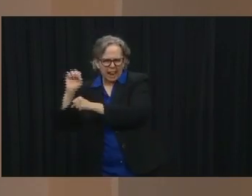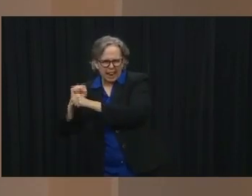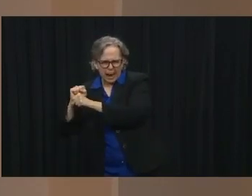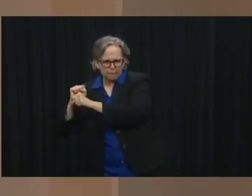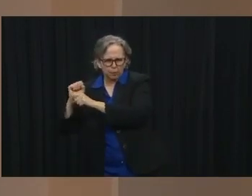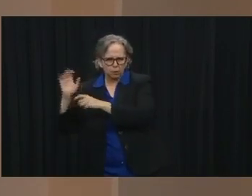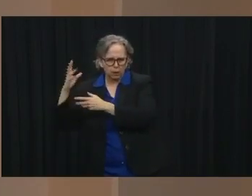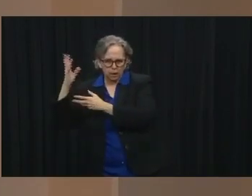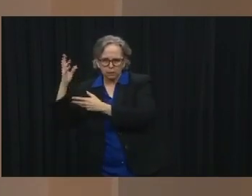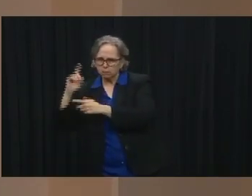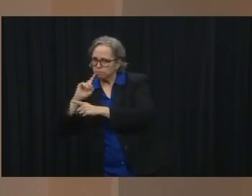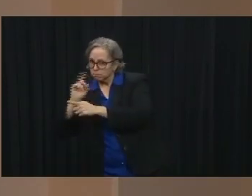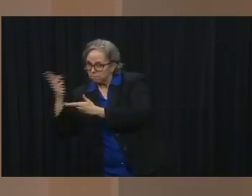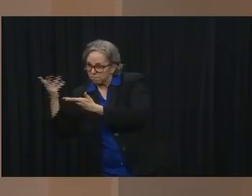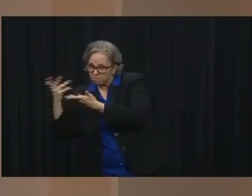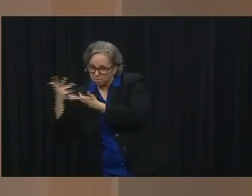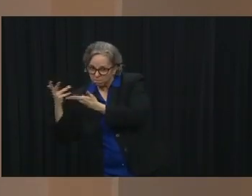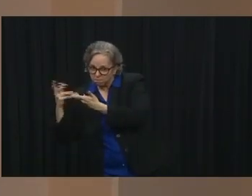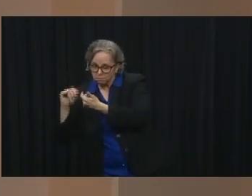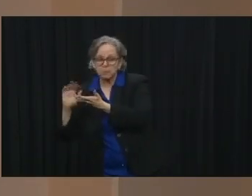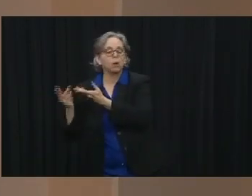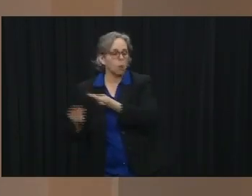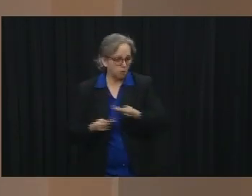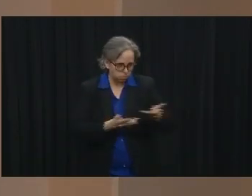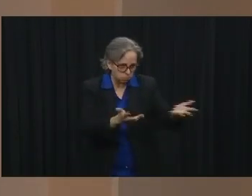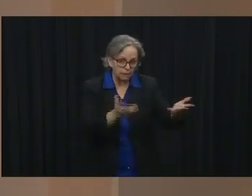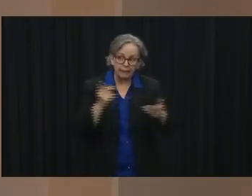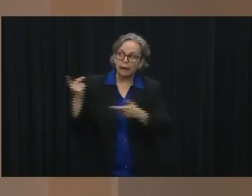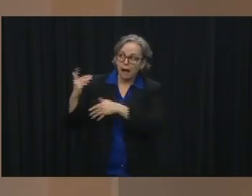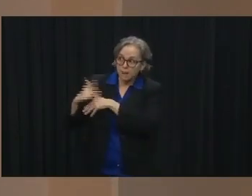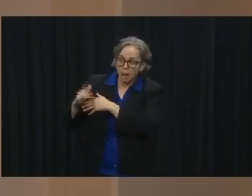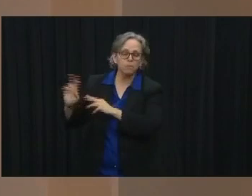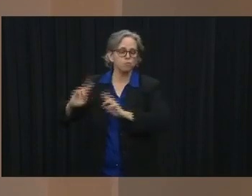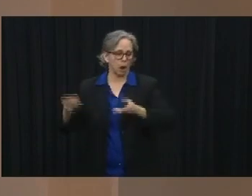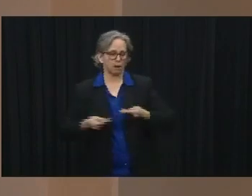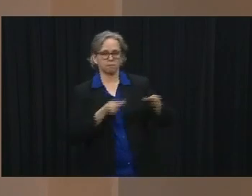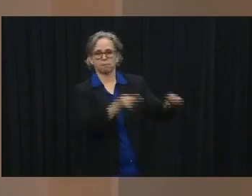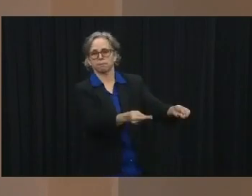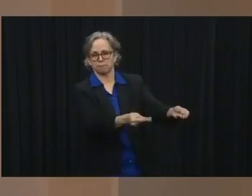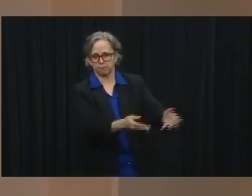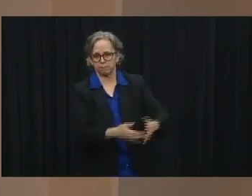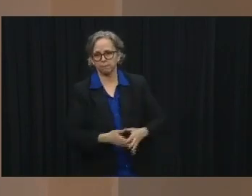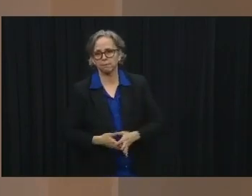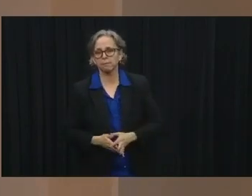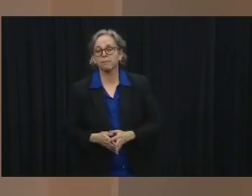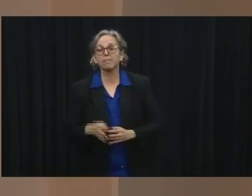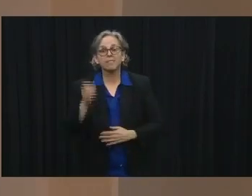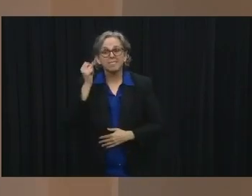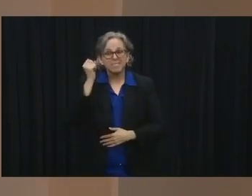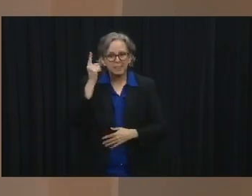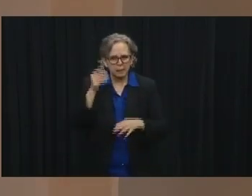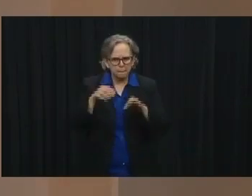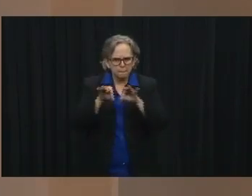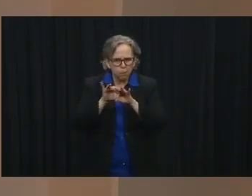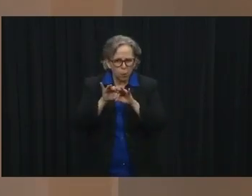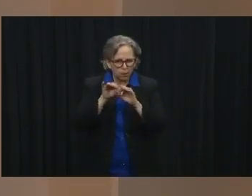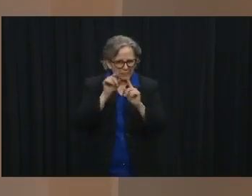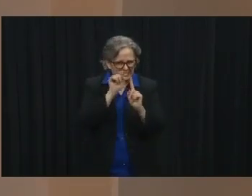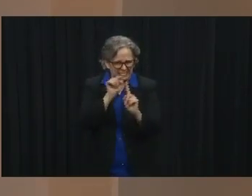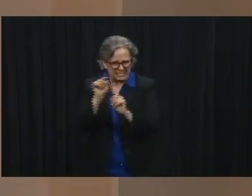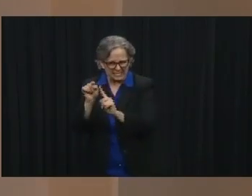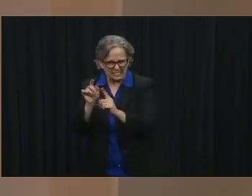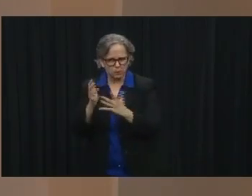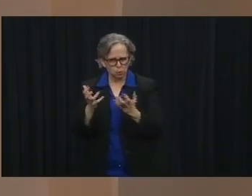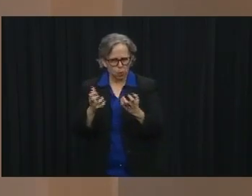as they become available to us. Just a couple of really important points there that I wanted to